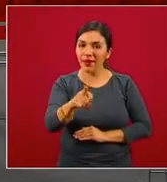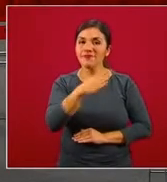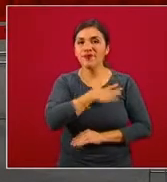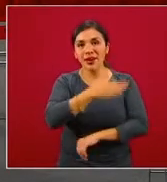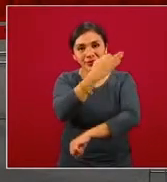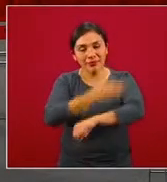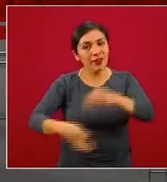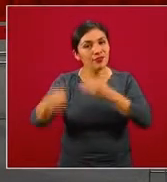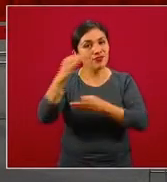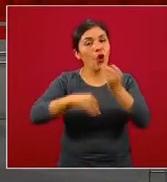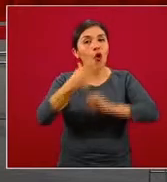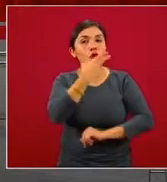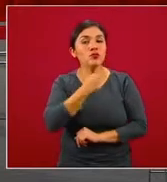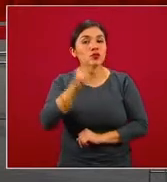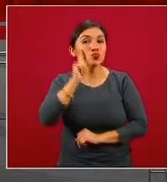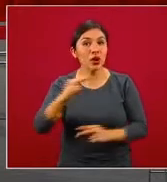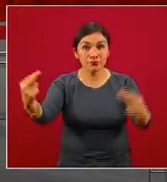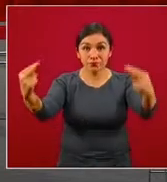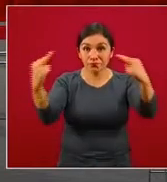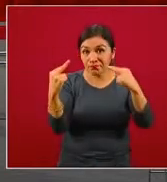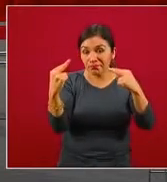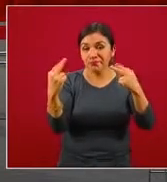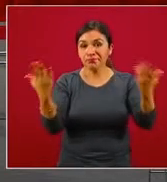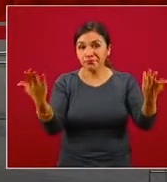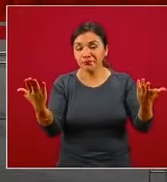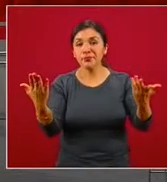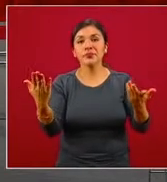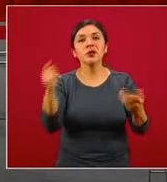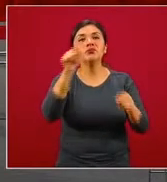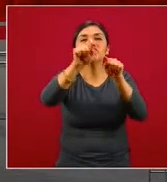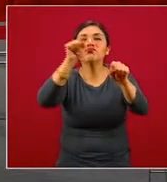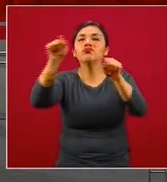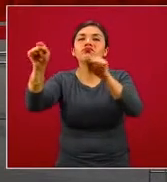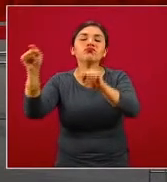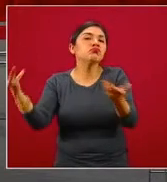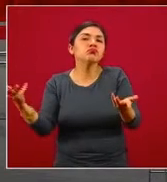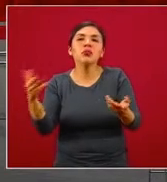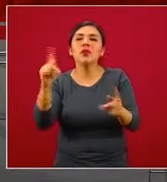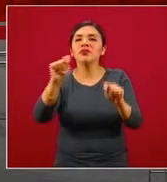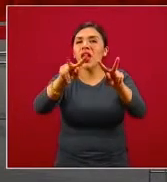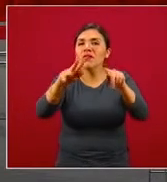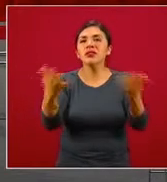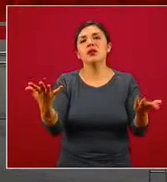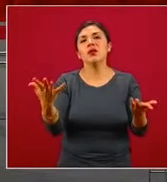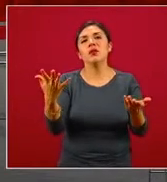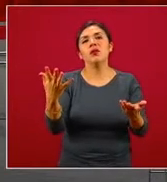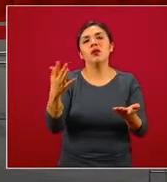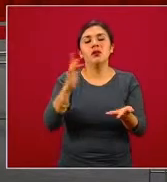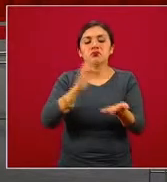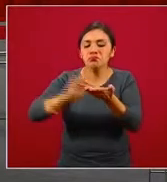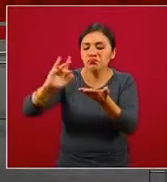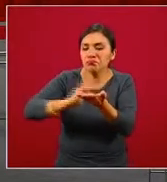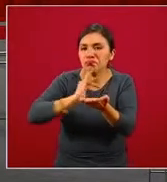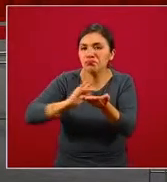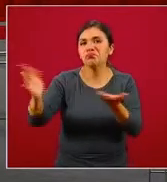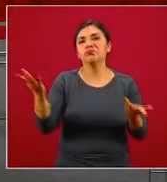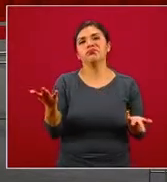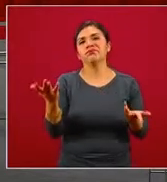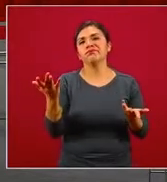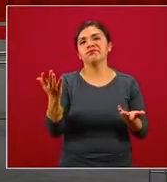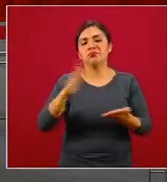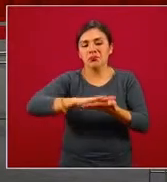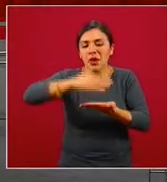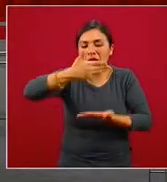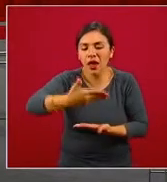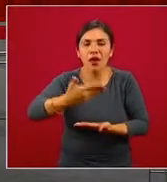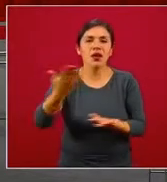todas y todos los que nos están all viendo of you who are desde watching us su from your televisor, television, dispositivo your móvil, mobile device, your